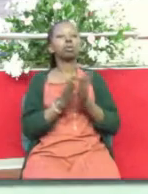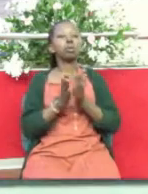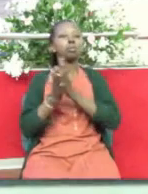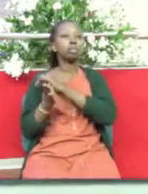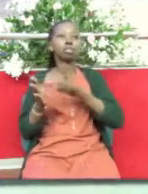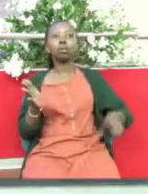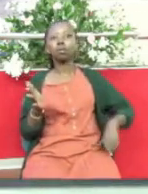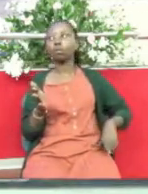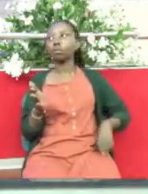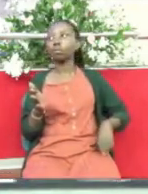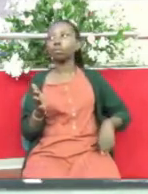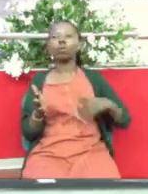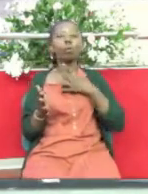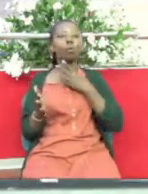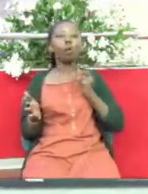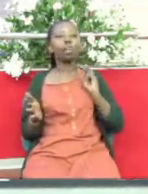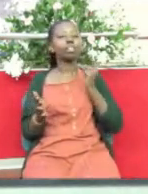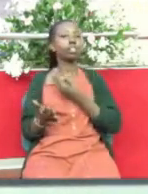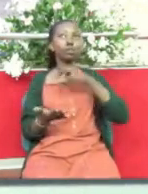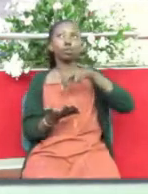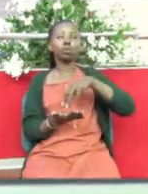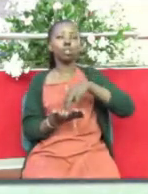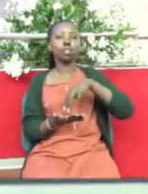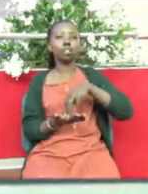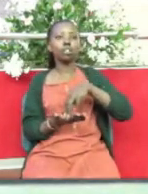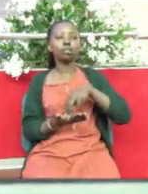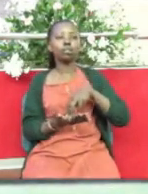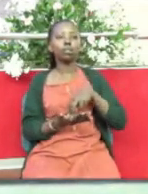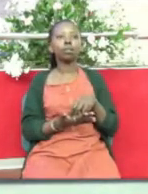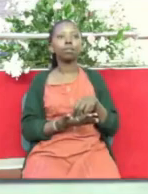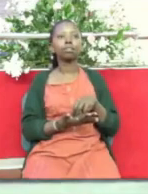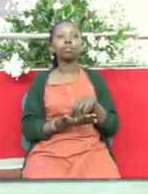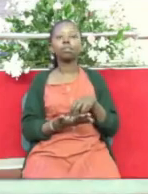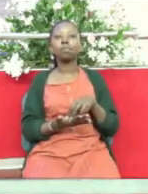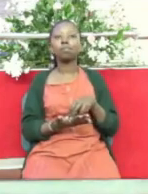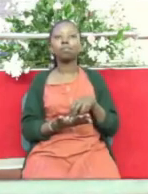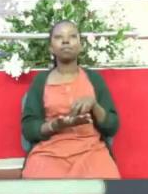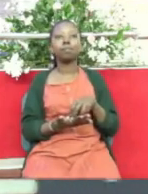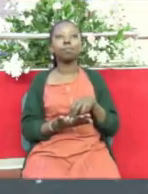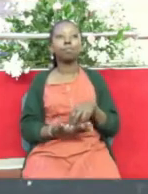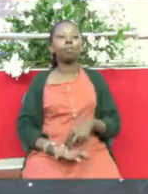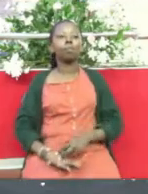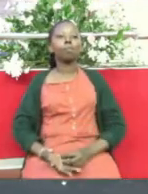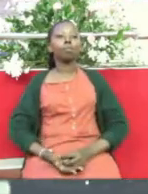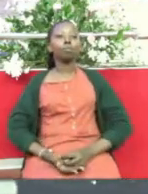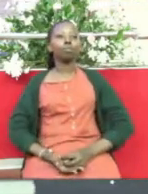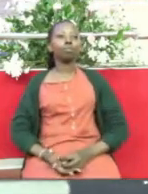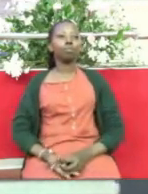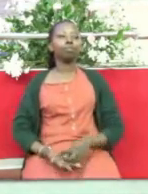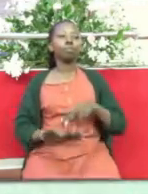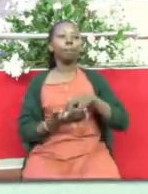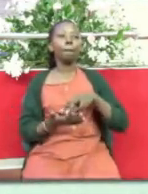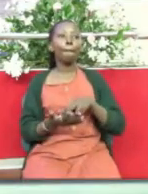Jina la Bwana li. I want to request us to be upstanding. Ngeomba tusimame. Be upstanding. And the